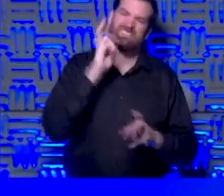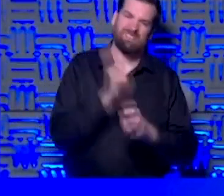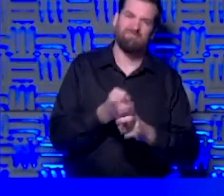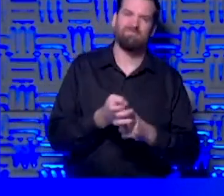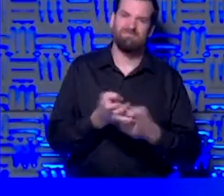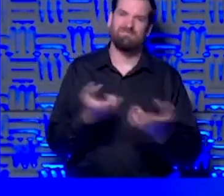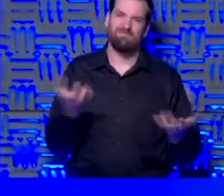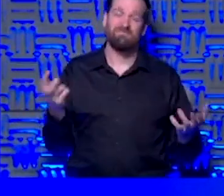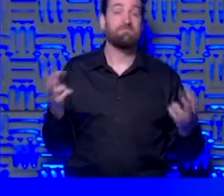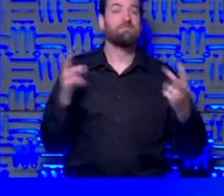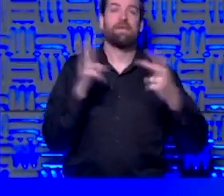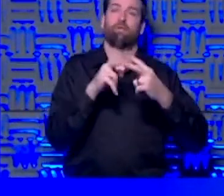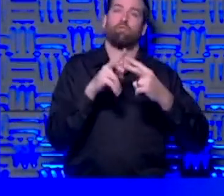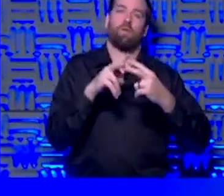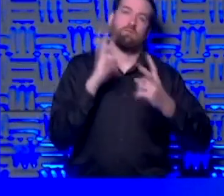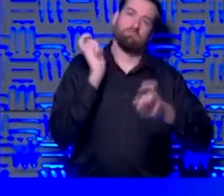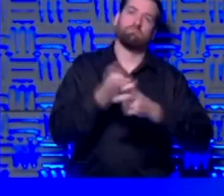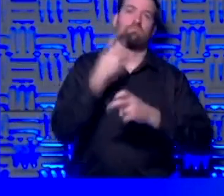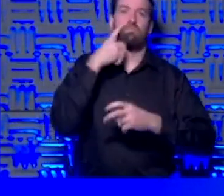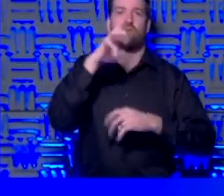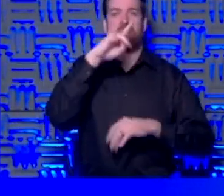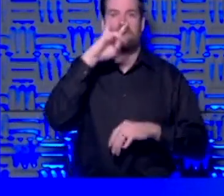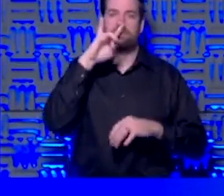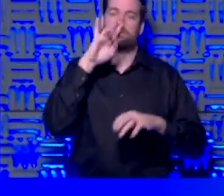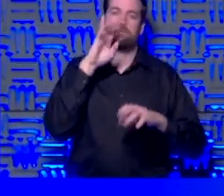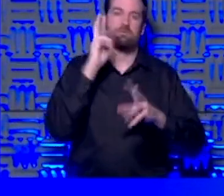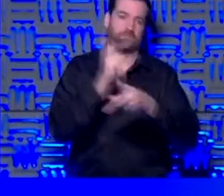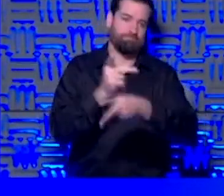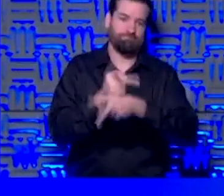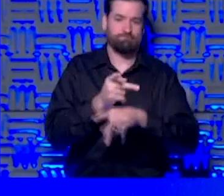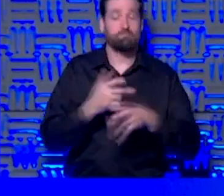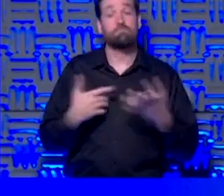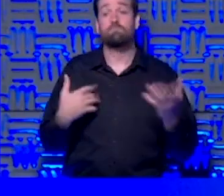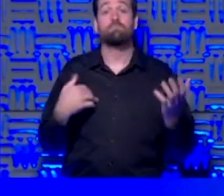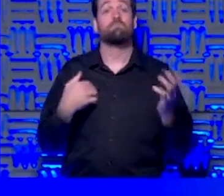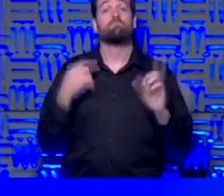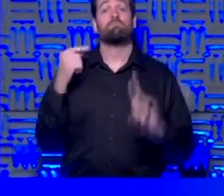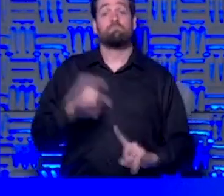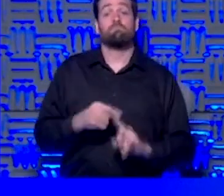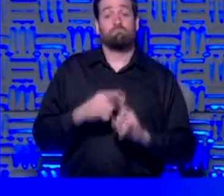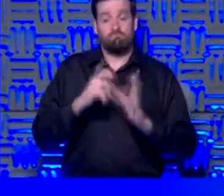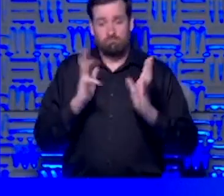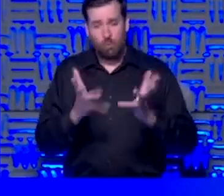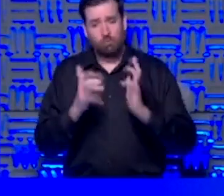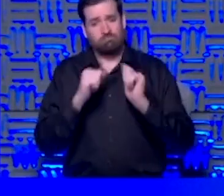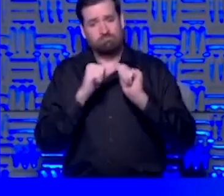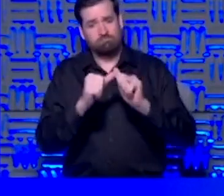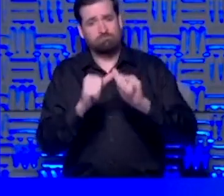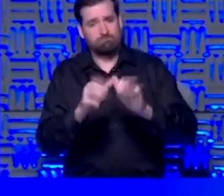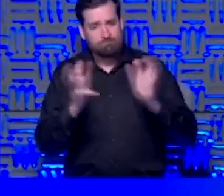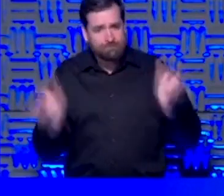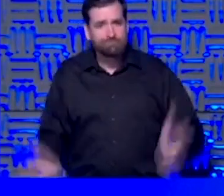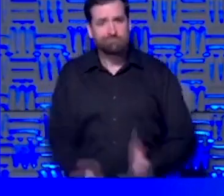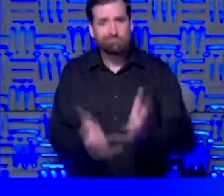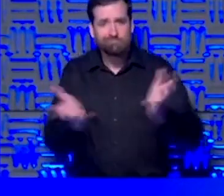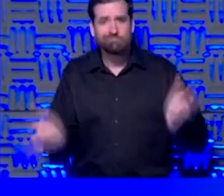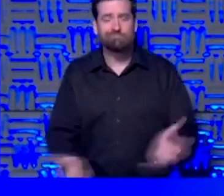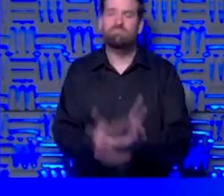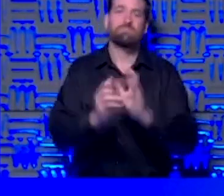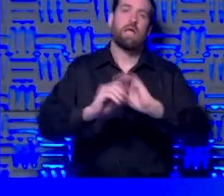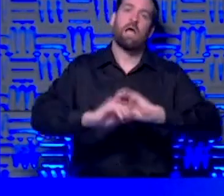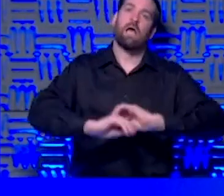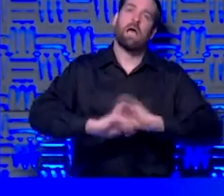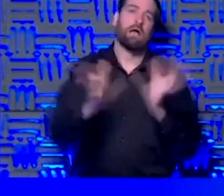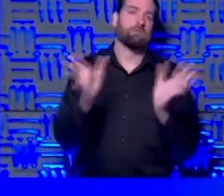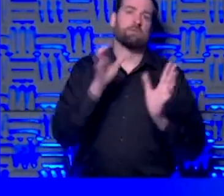think either way it's going to be difficult for the children to keep it on. I think it's just a matter of continuing to talk with them, encouraging them. It's obviously